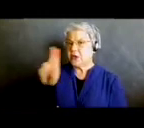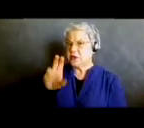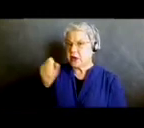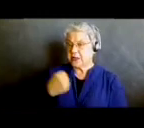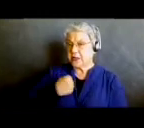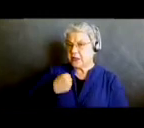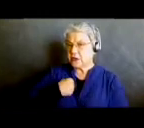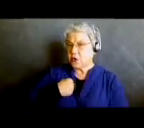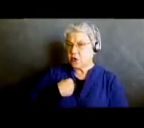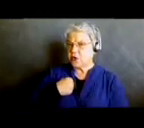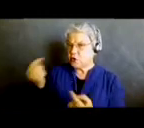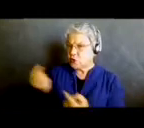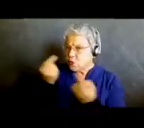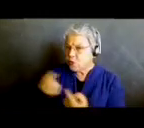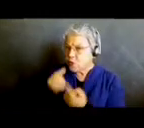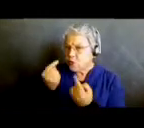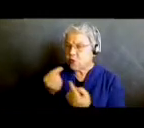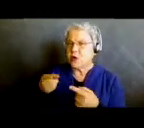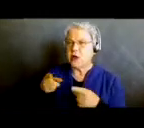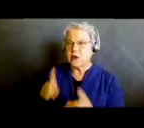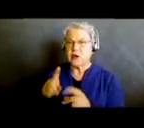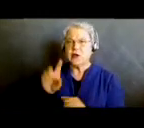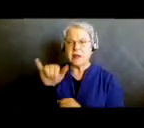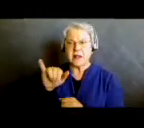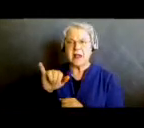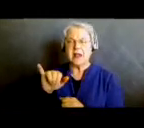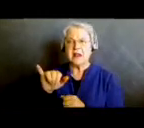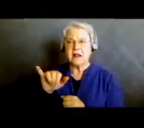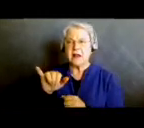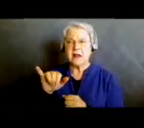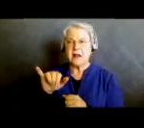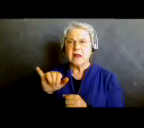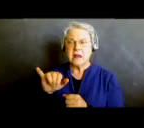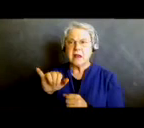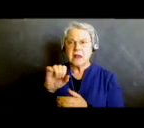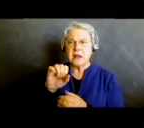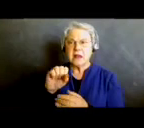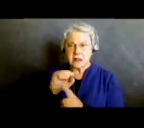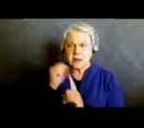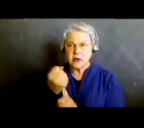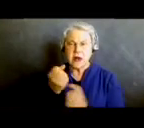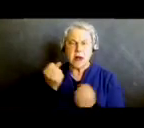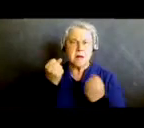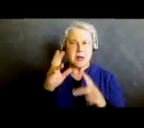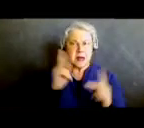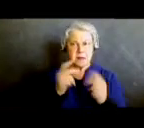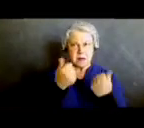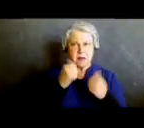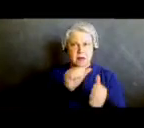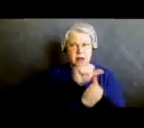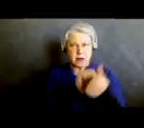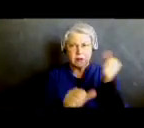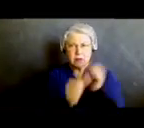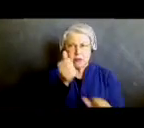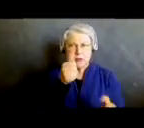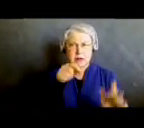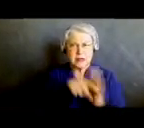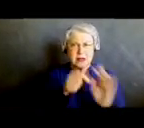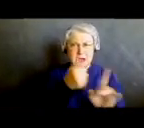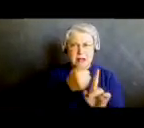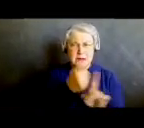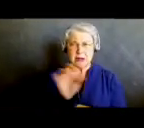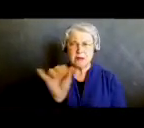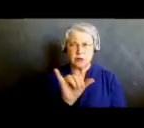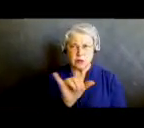these disturbances transpired, a number of people had tried to commit suicide as well. So